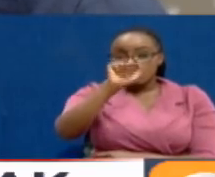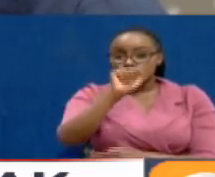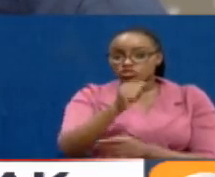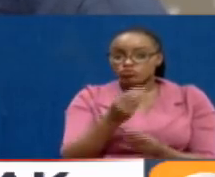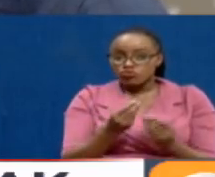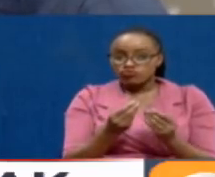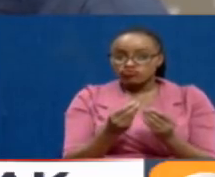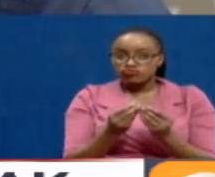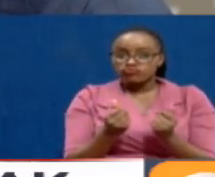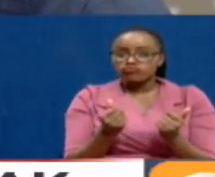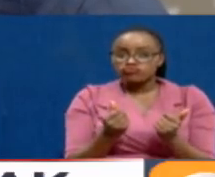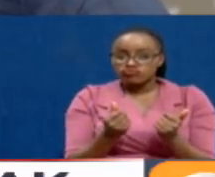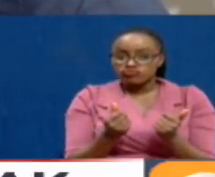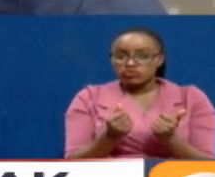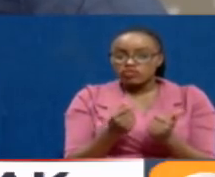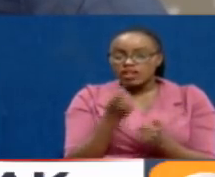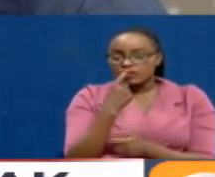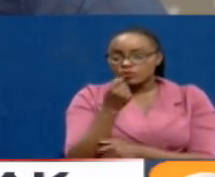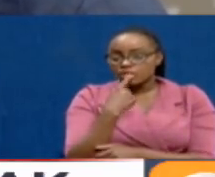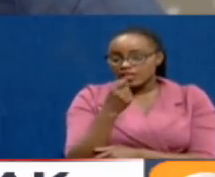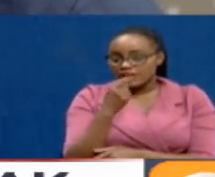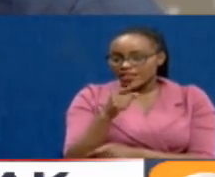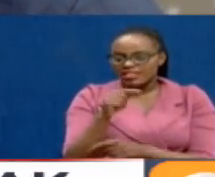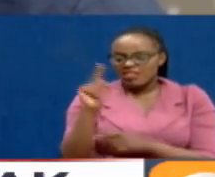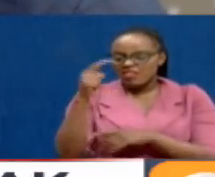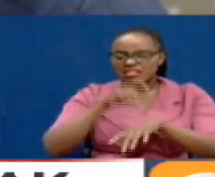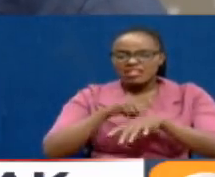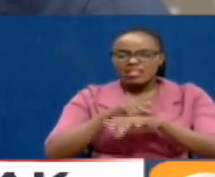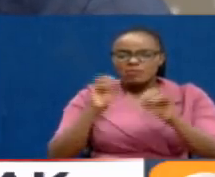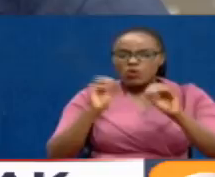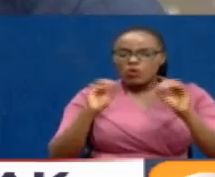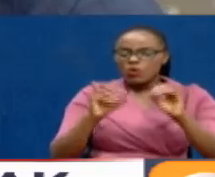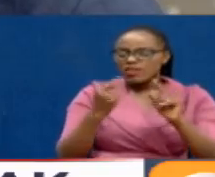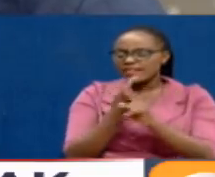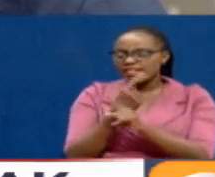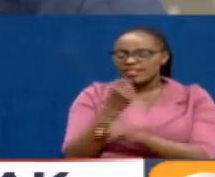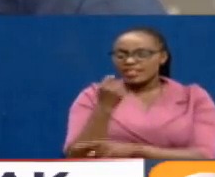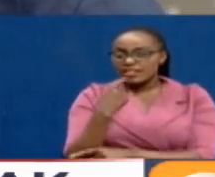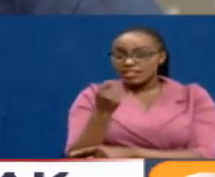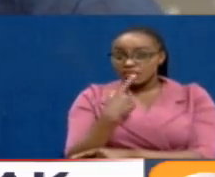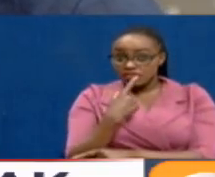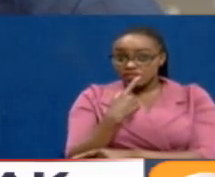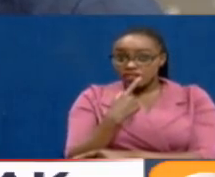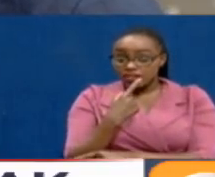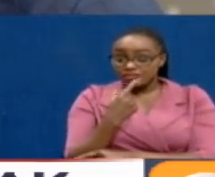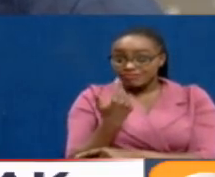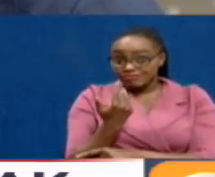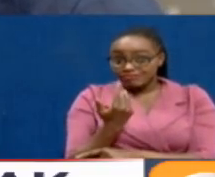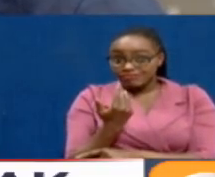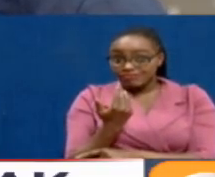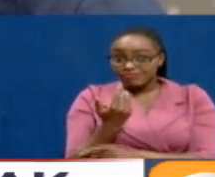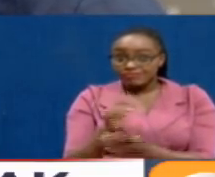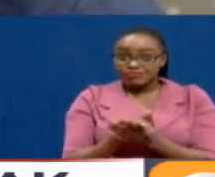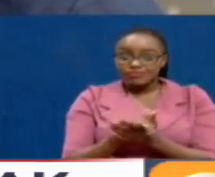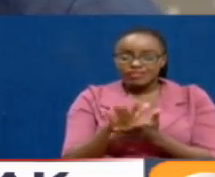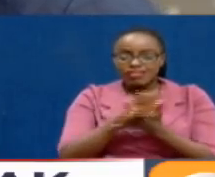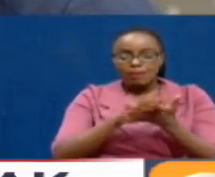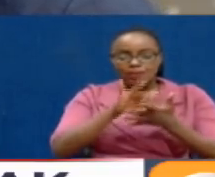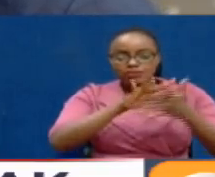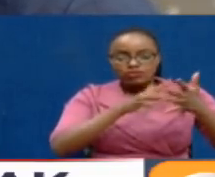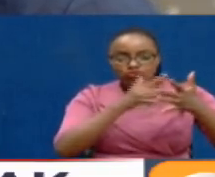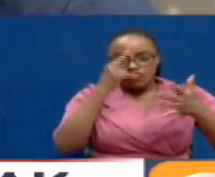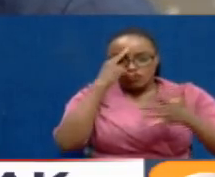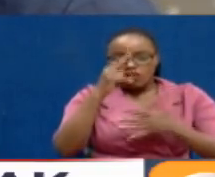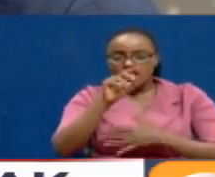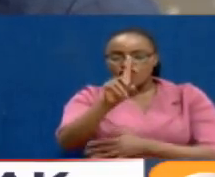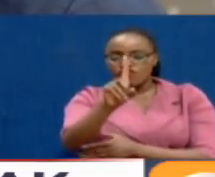across and treat this virus. And it's not the first time. We have drugs that treat different viruses because of these similarities in the basic structures of the